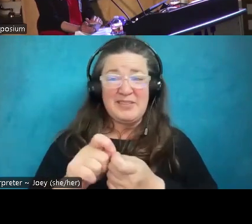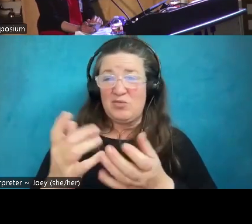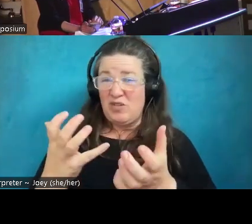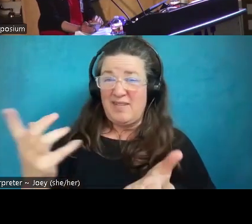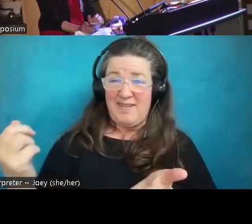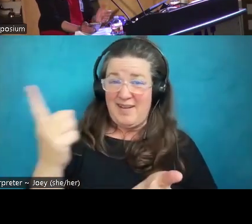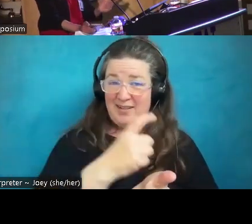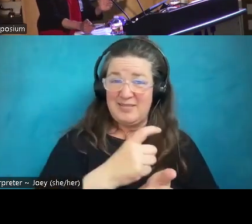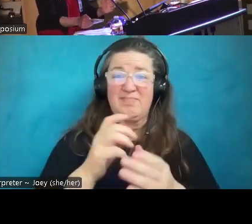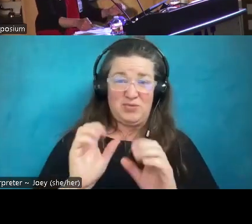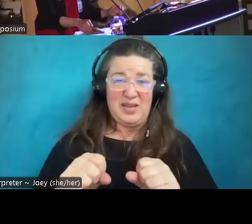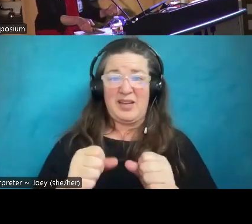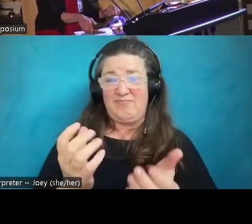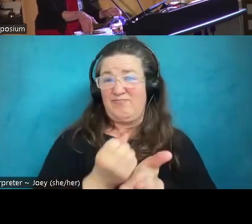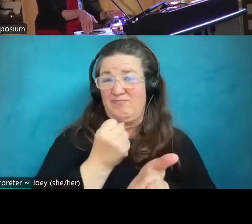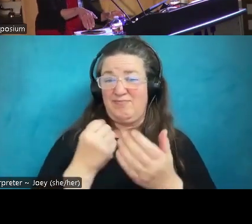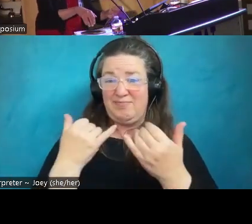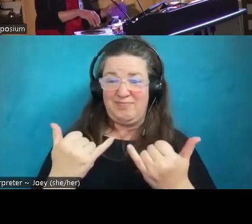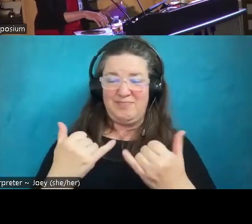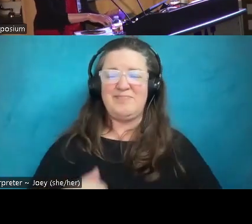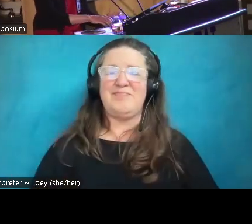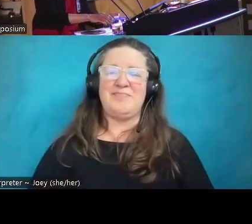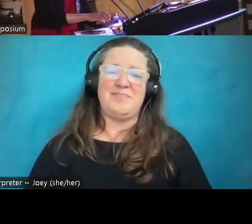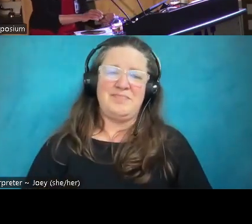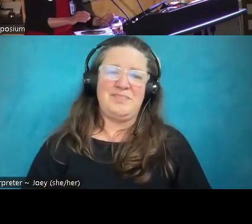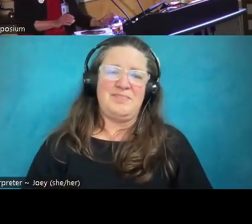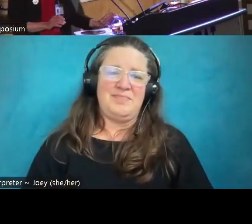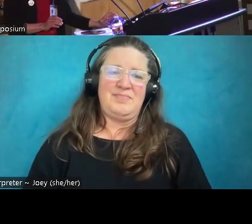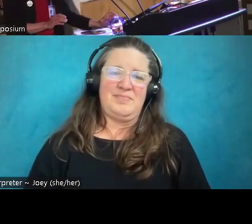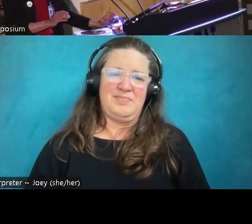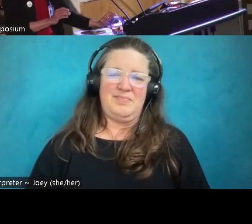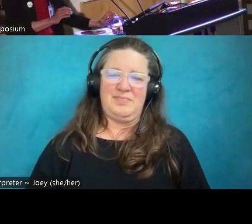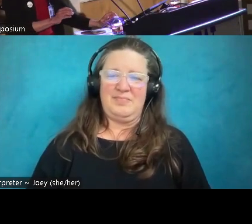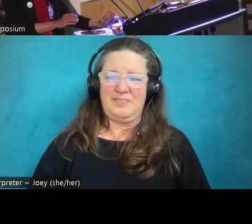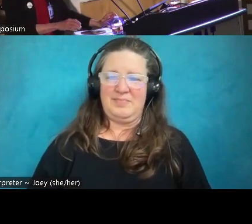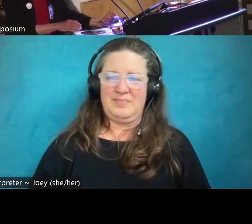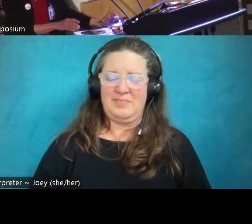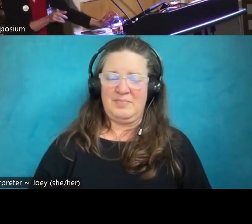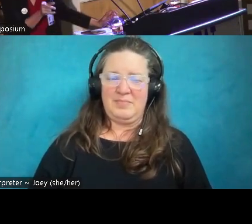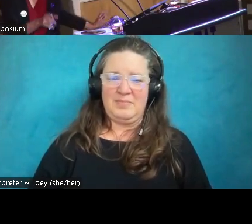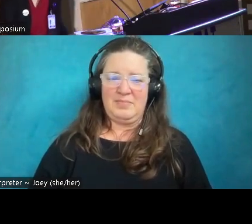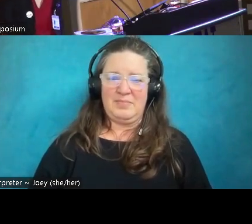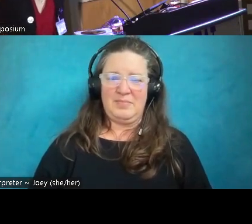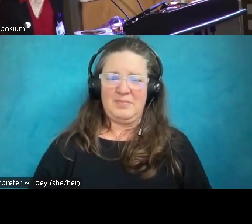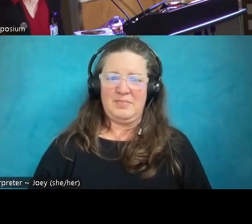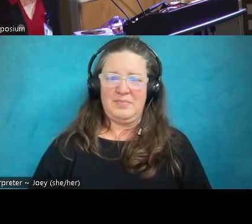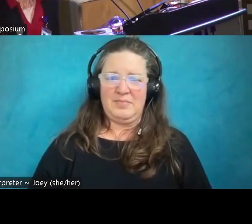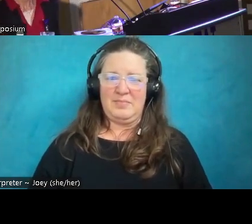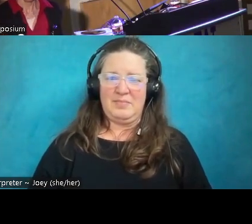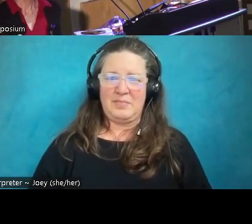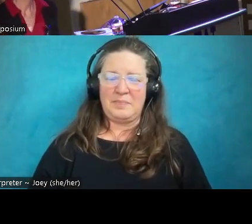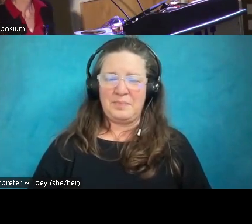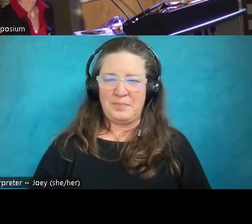wonderful providers, please go ahead. I'm curious about, could you use the mic, please?